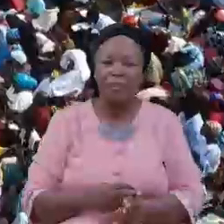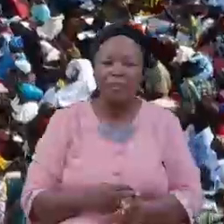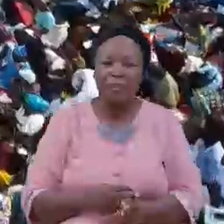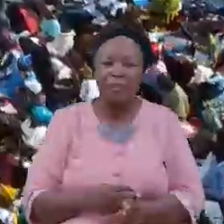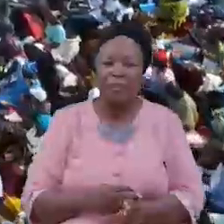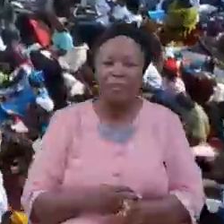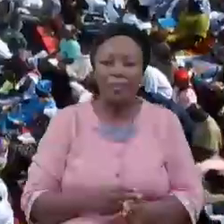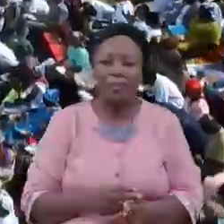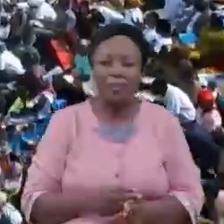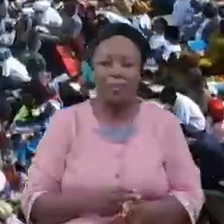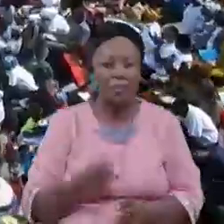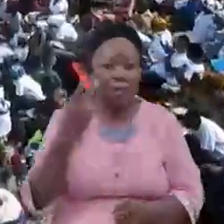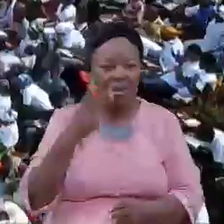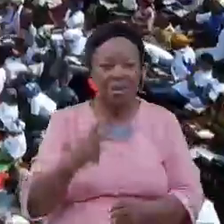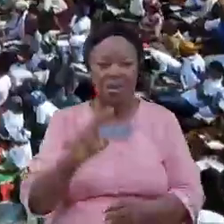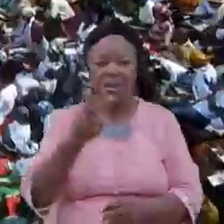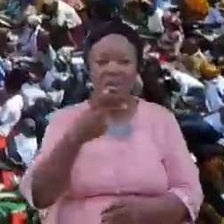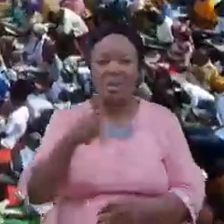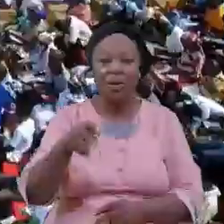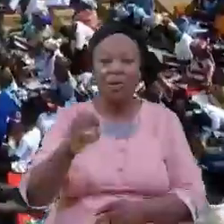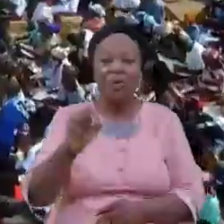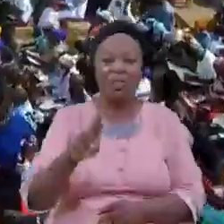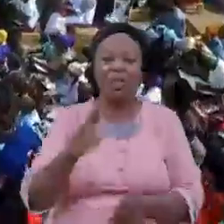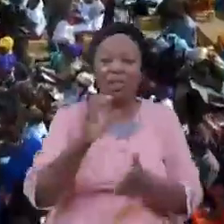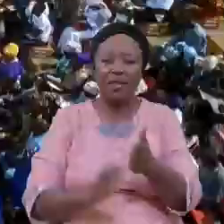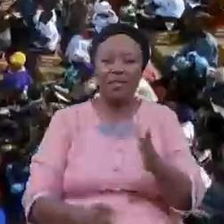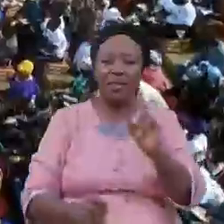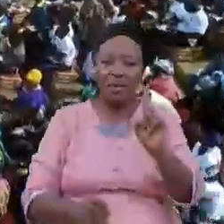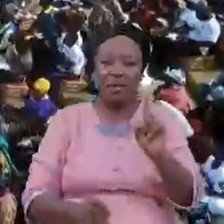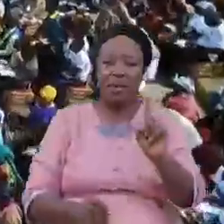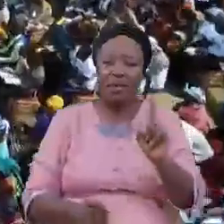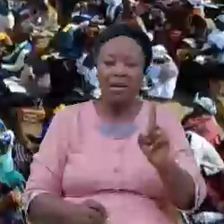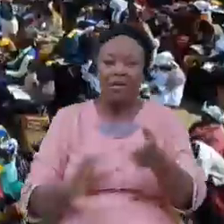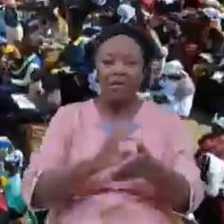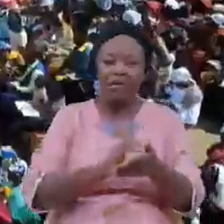Look at 2 Peter chapter 1. I'm reading from verse 3.